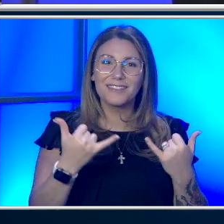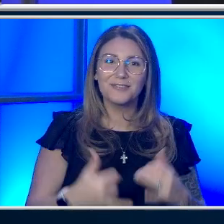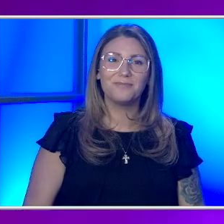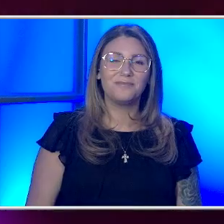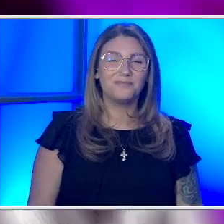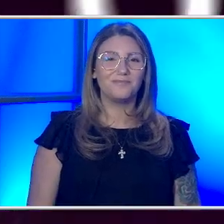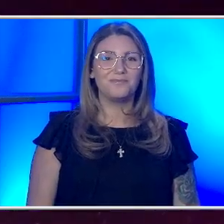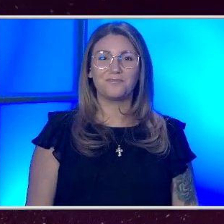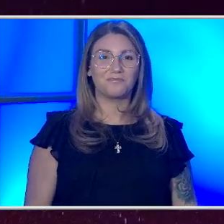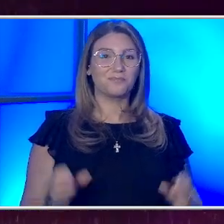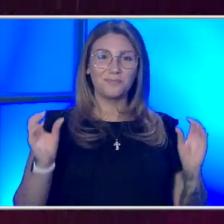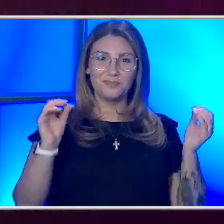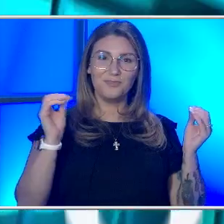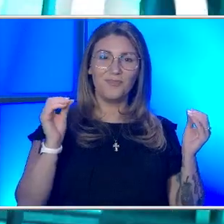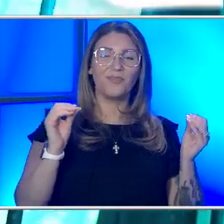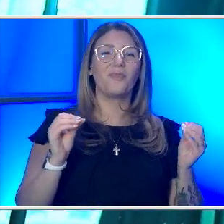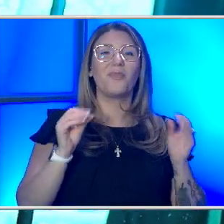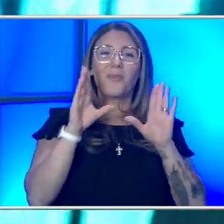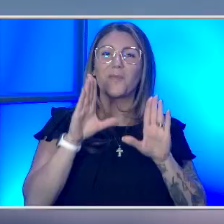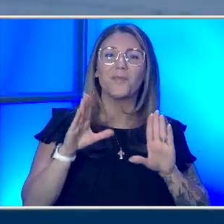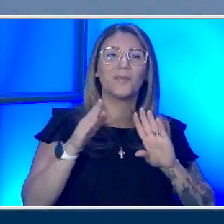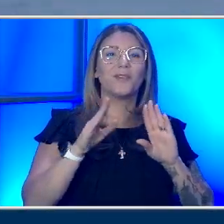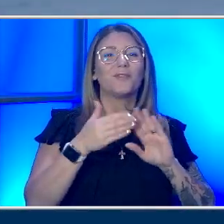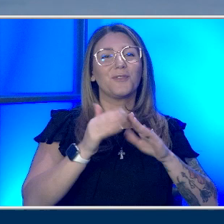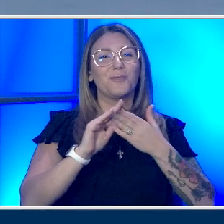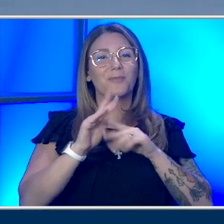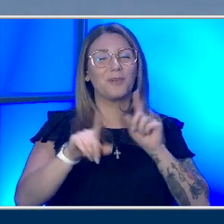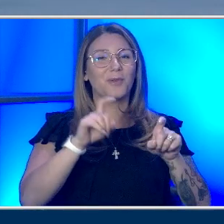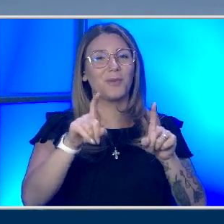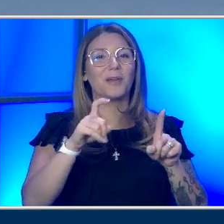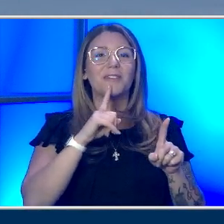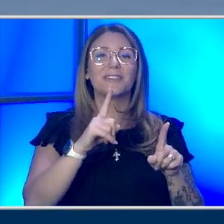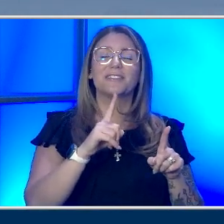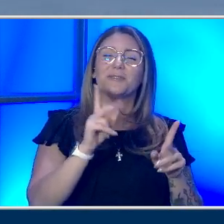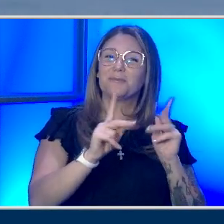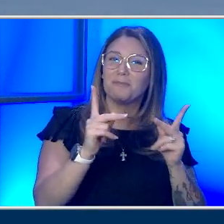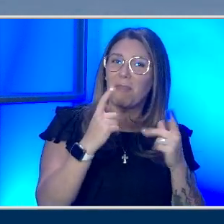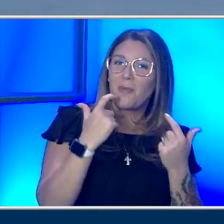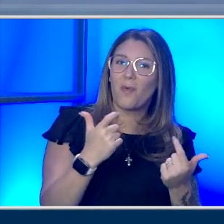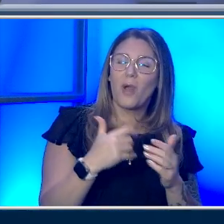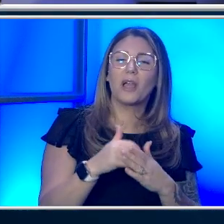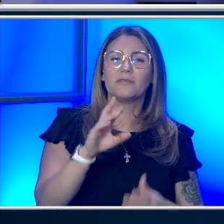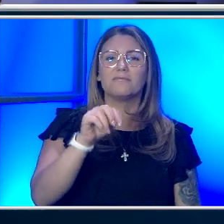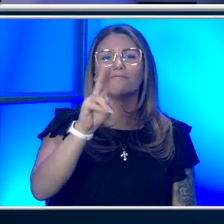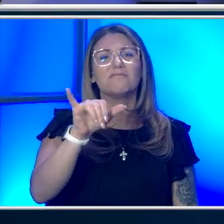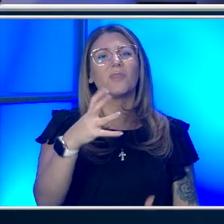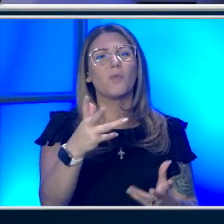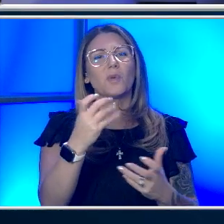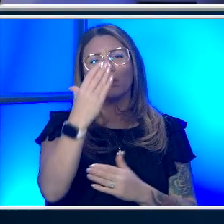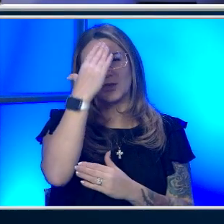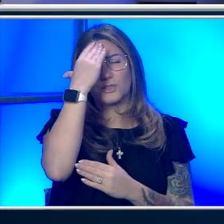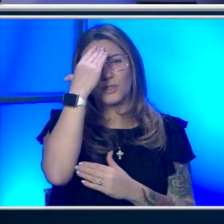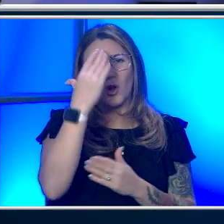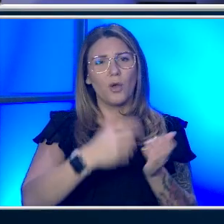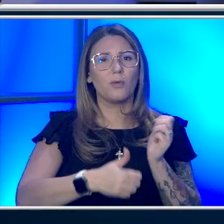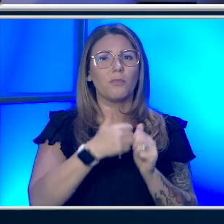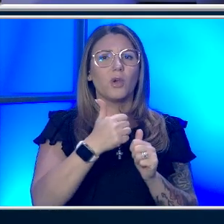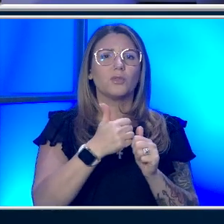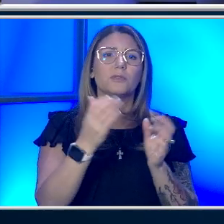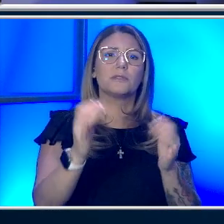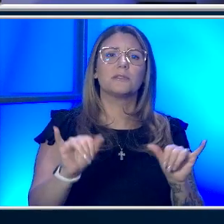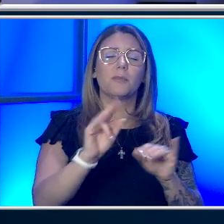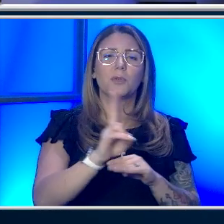so let's get to some great community questions from our viewers. Carrie wants to know, what is the most common use for donated blood? I know you kind of talked about